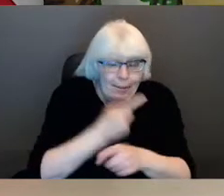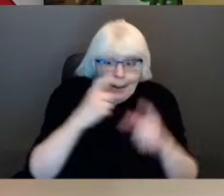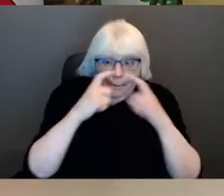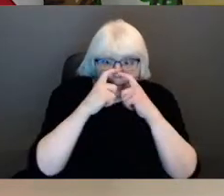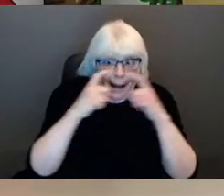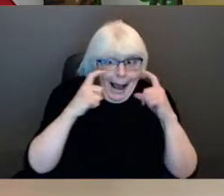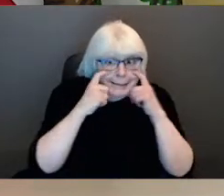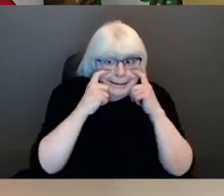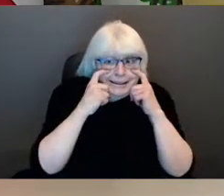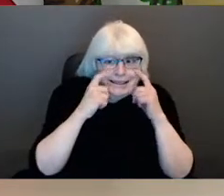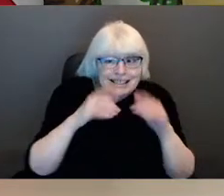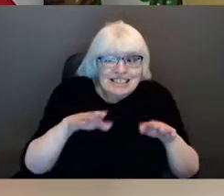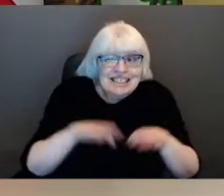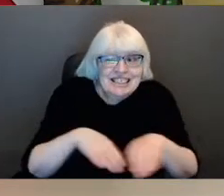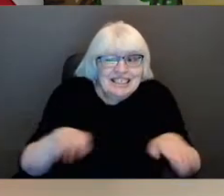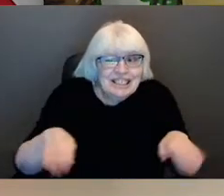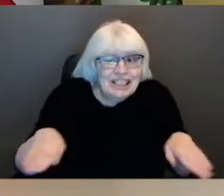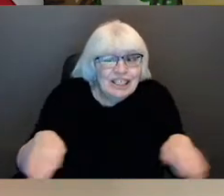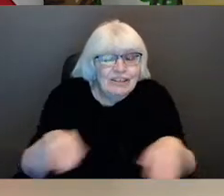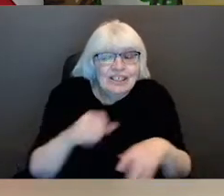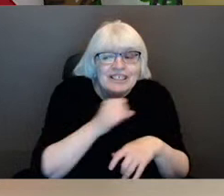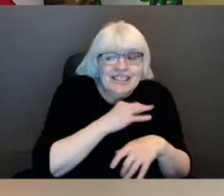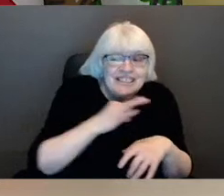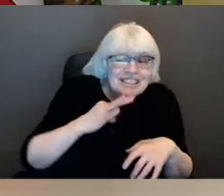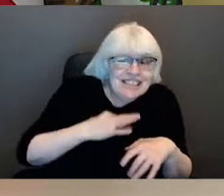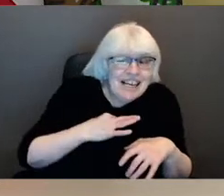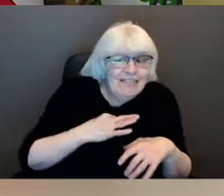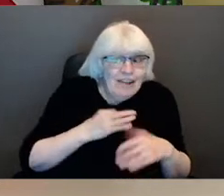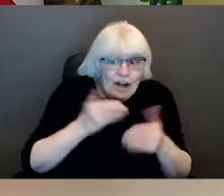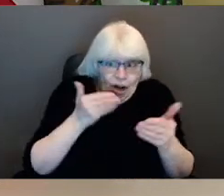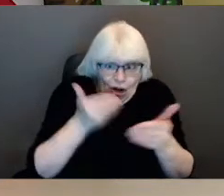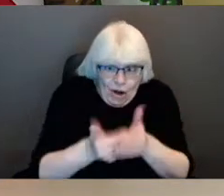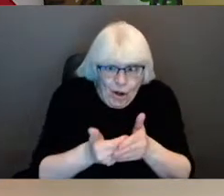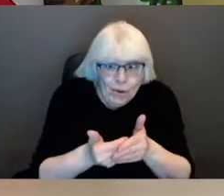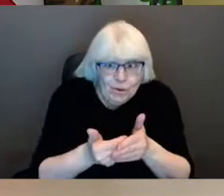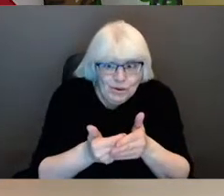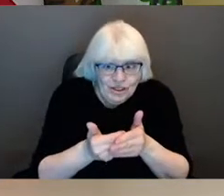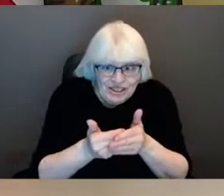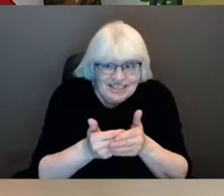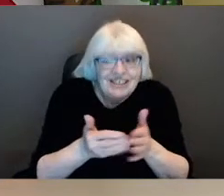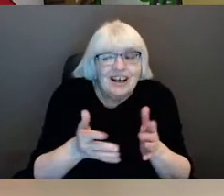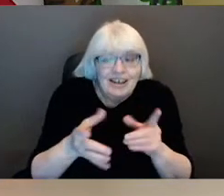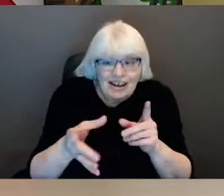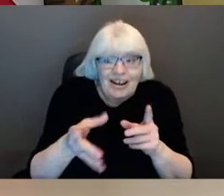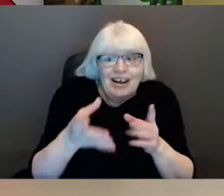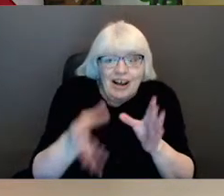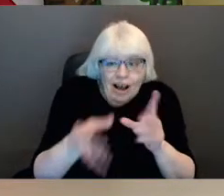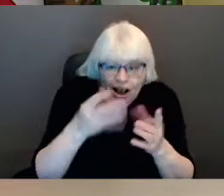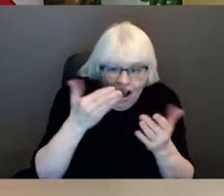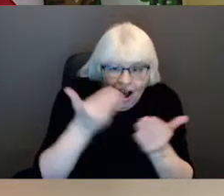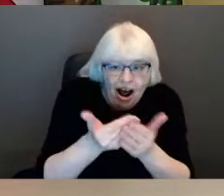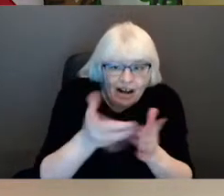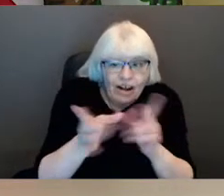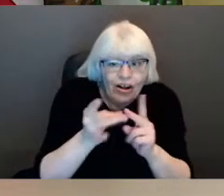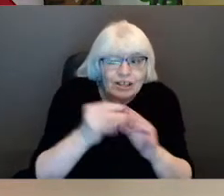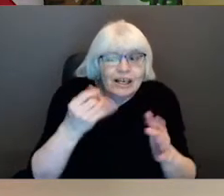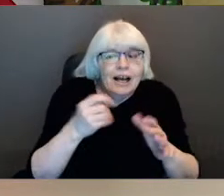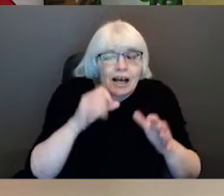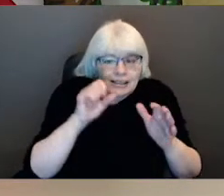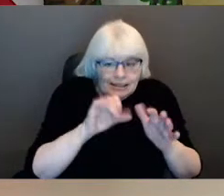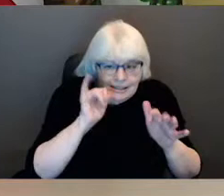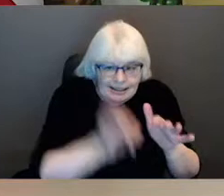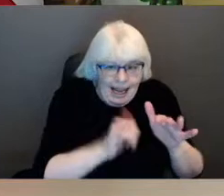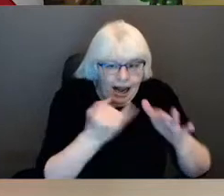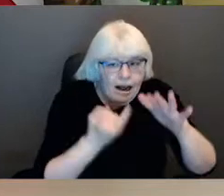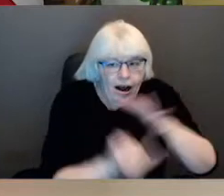close contacts will be required to isolate for either 4 days if fully vaccinated or 7 days if partially or unvaccinated, and